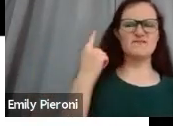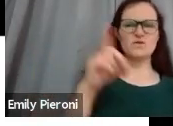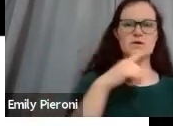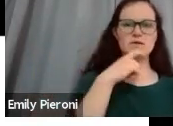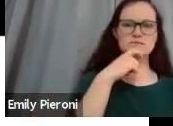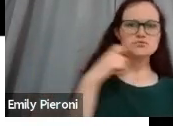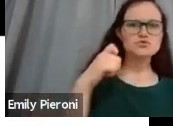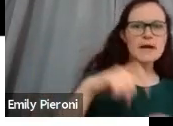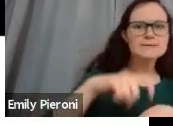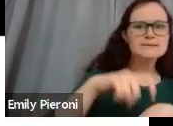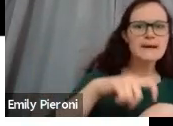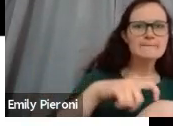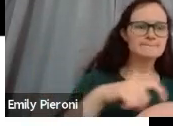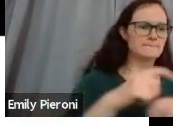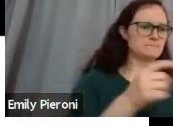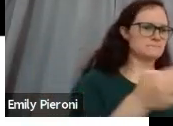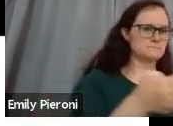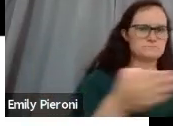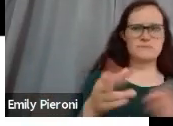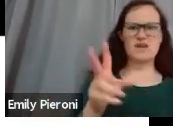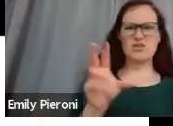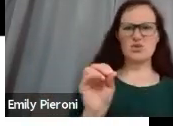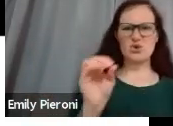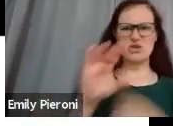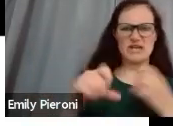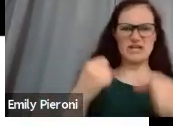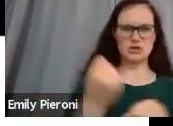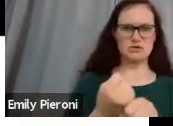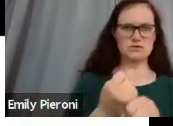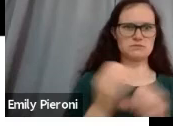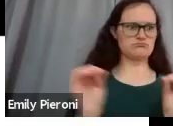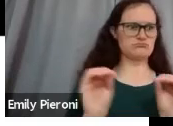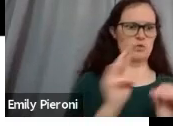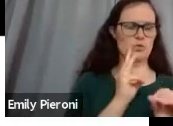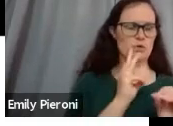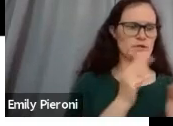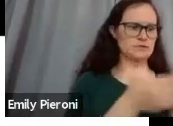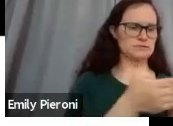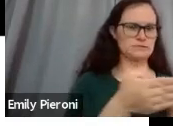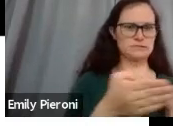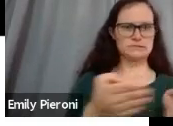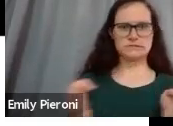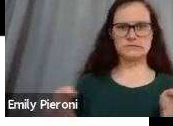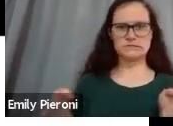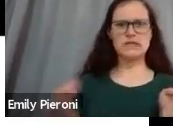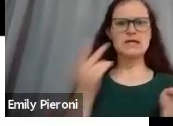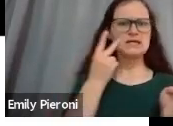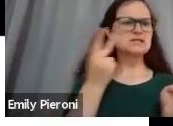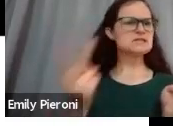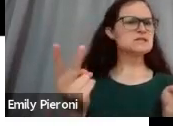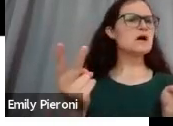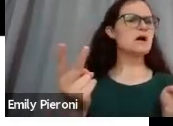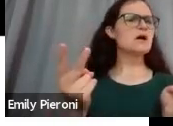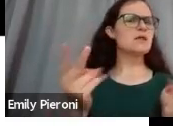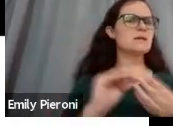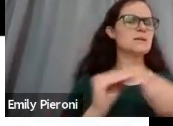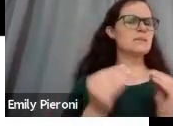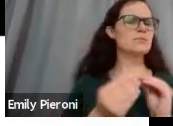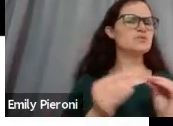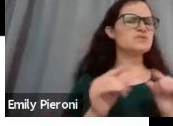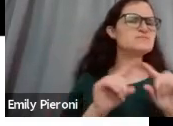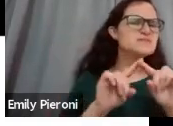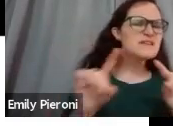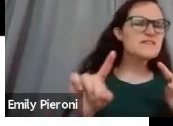of, 30-year droughts and things like that. I looked at that data about 10 years ago a lot differently. I did